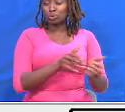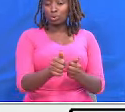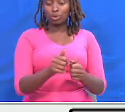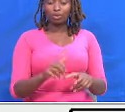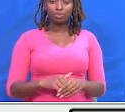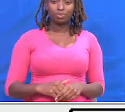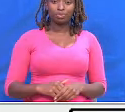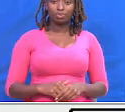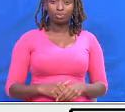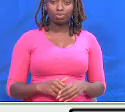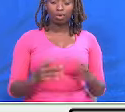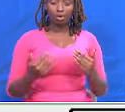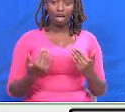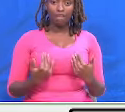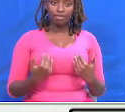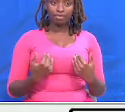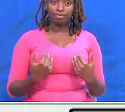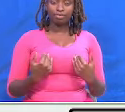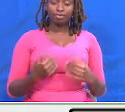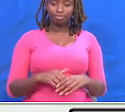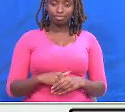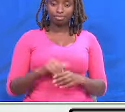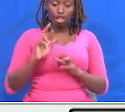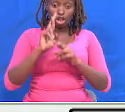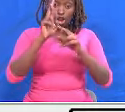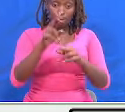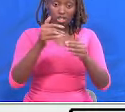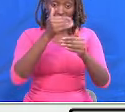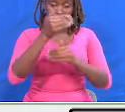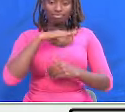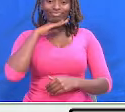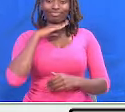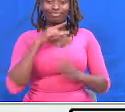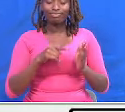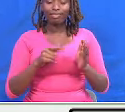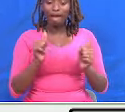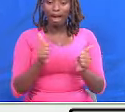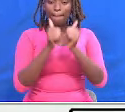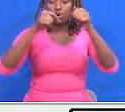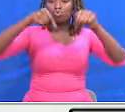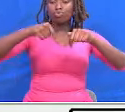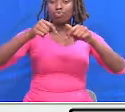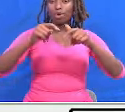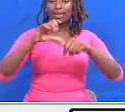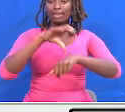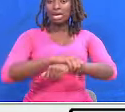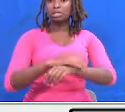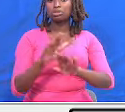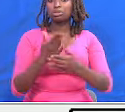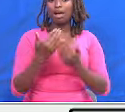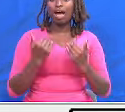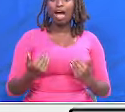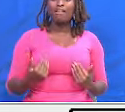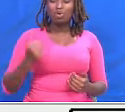damu was the cause of death. Post-mortem ilikuwa inafanywa leo, na tumepata alidungwa na kisu